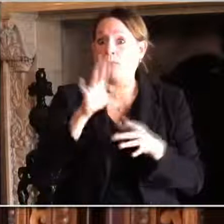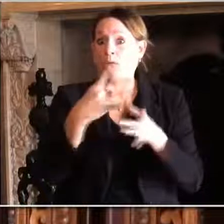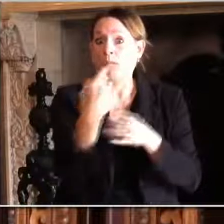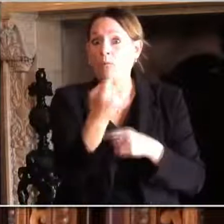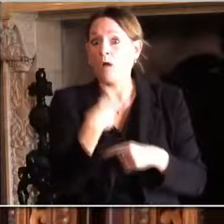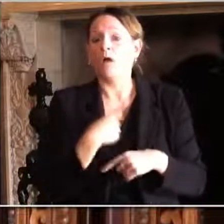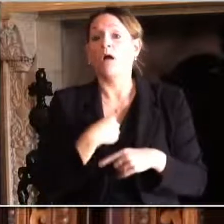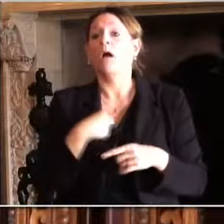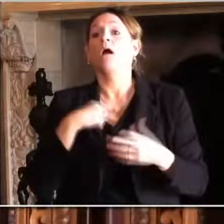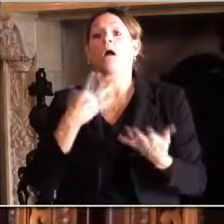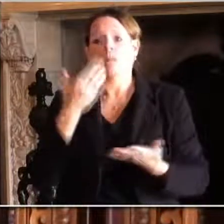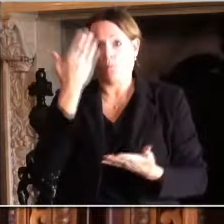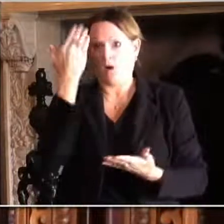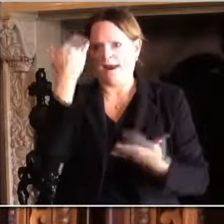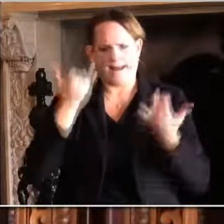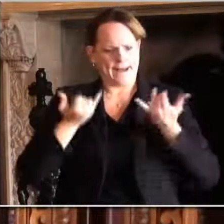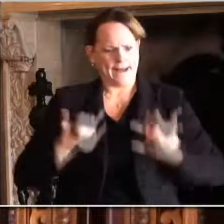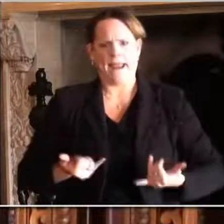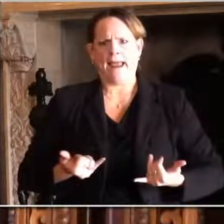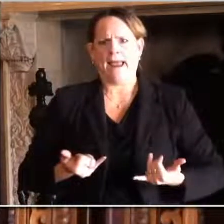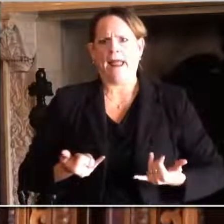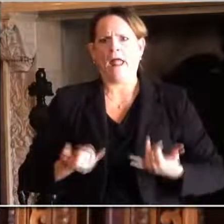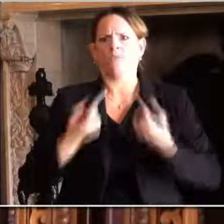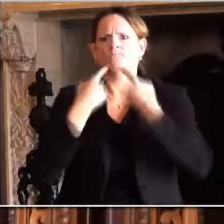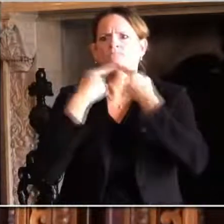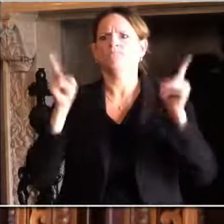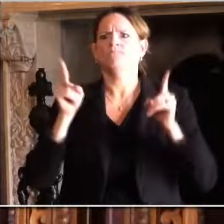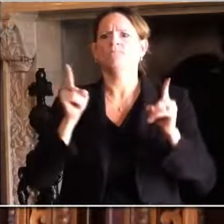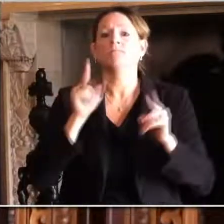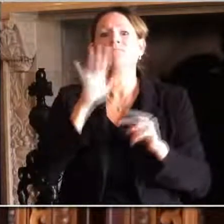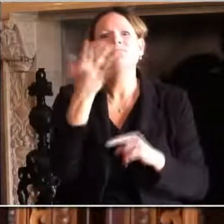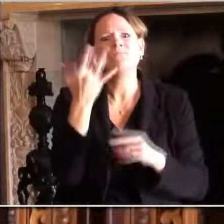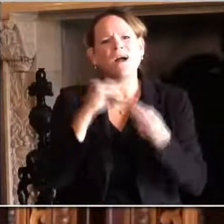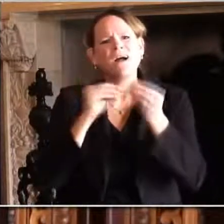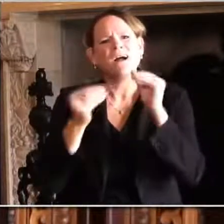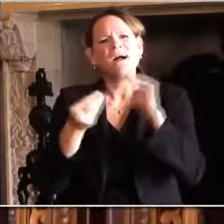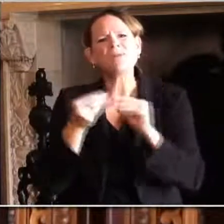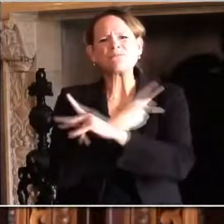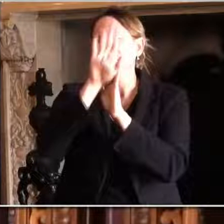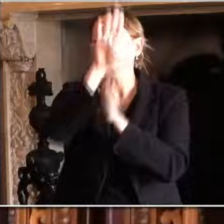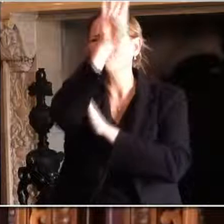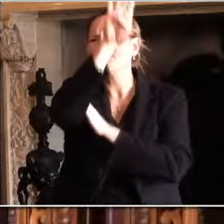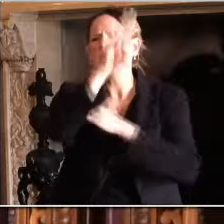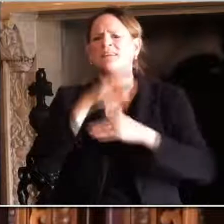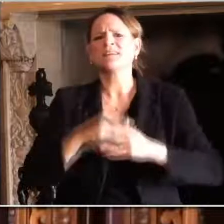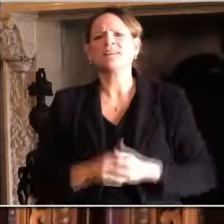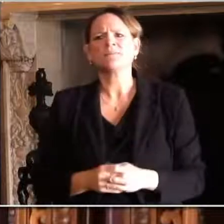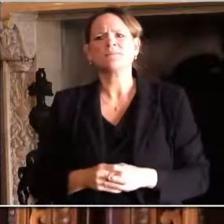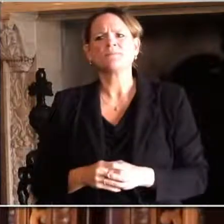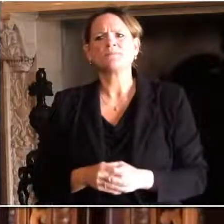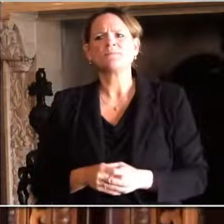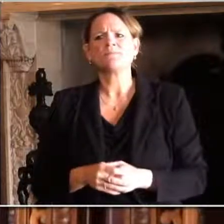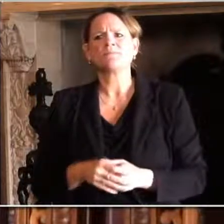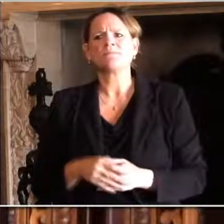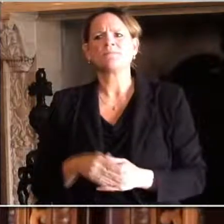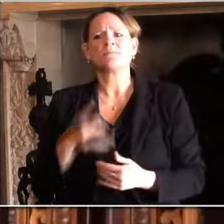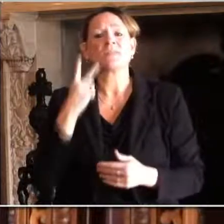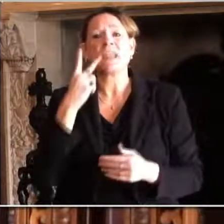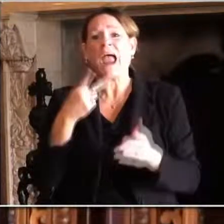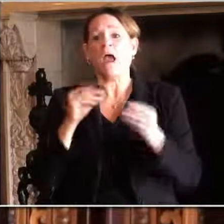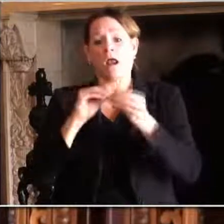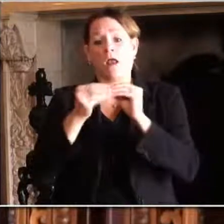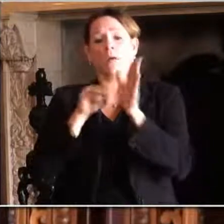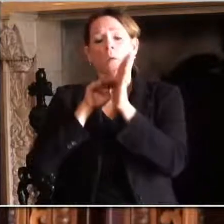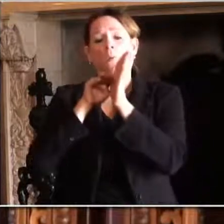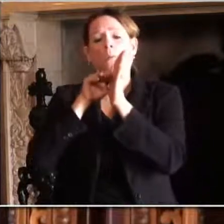was issued now is because of where the numbers are at. I think it's also, there was a increase in the number of cases and the average number